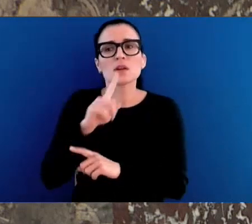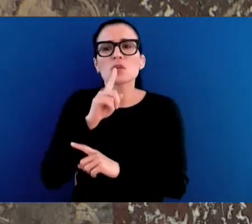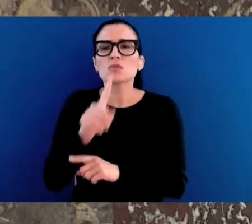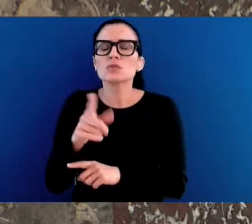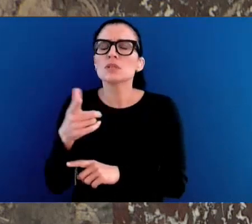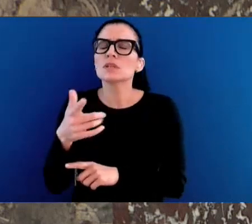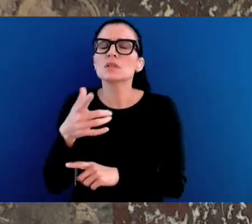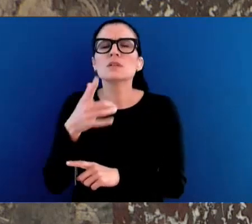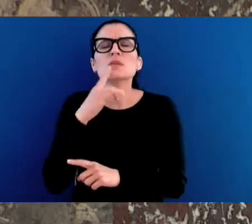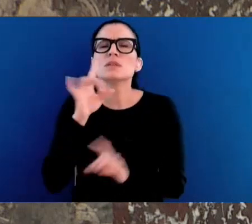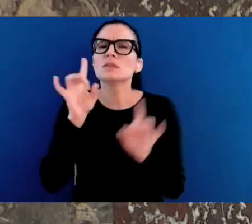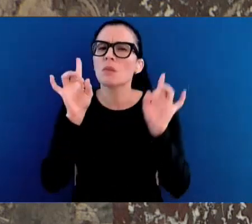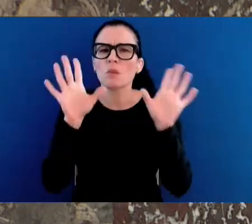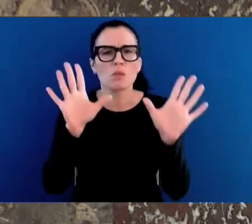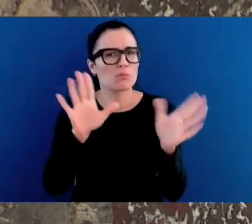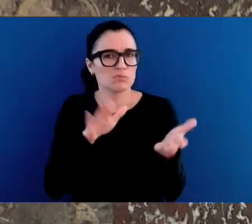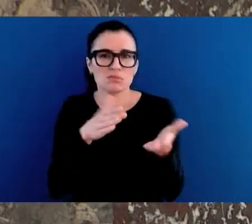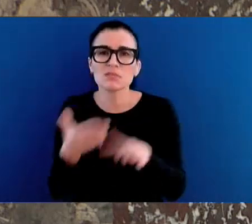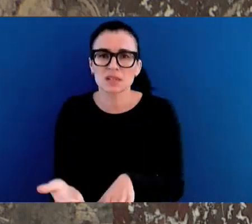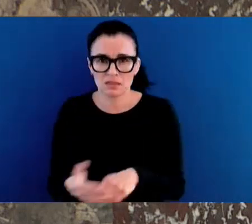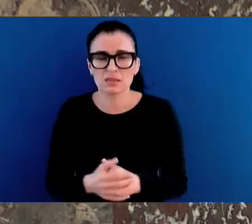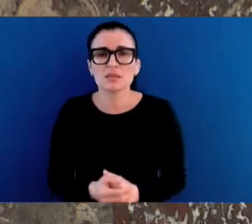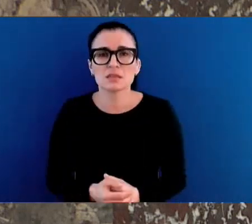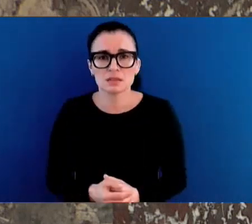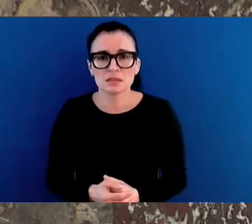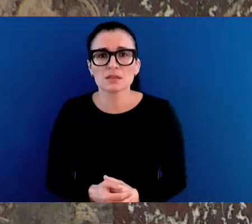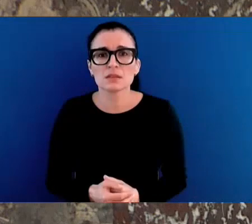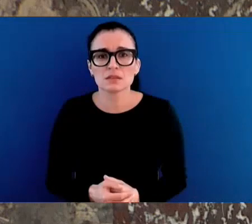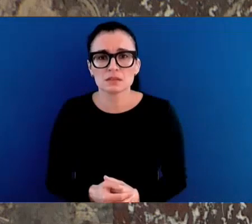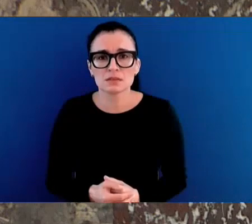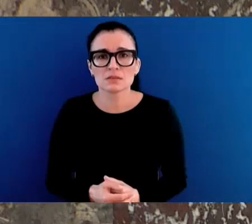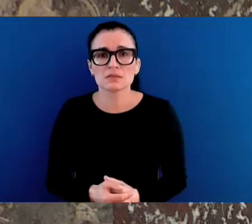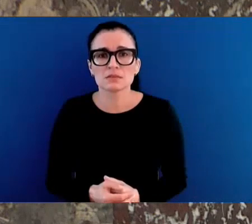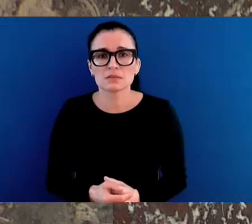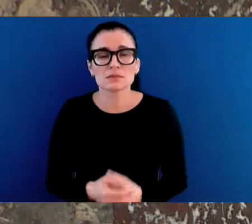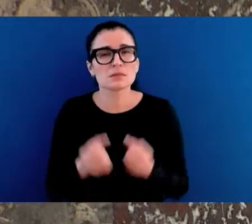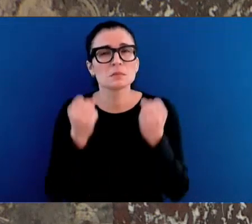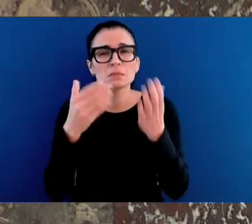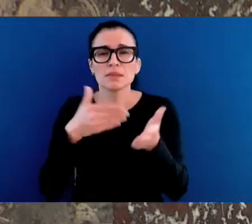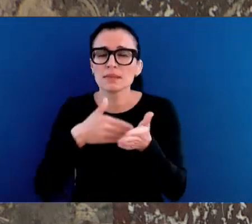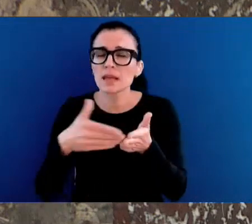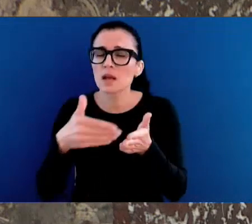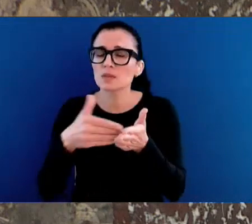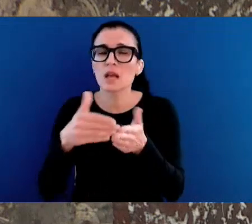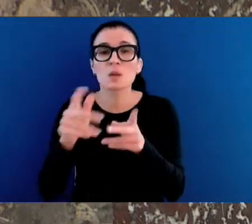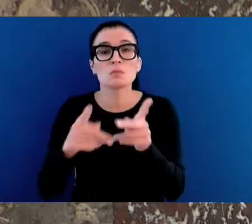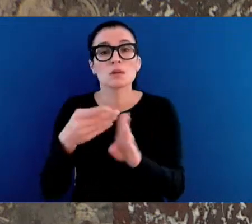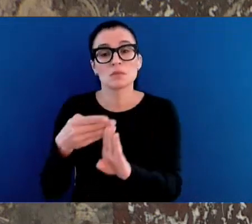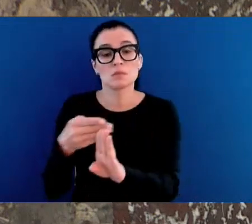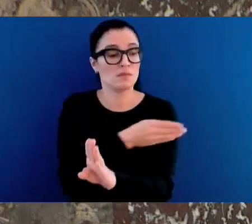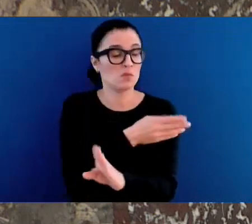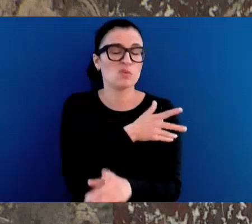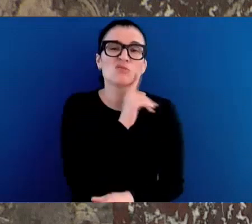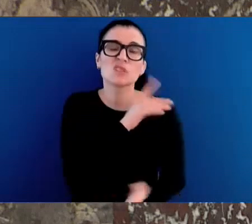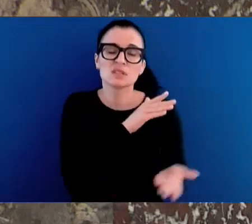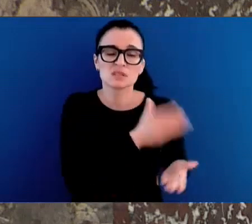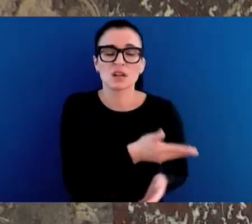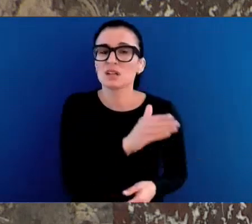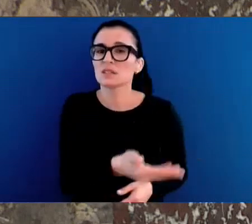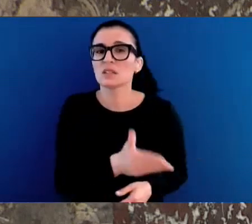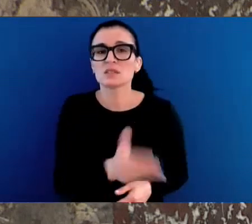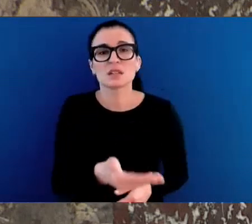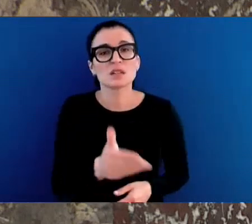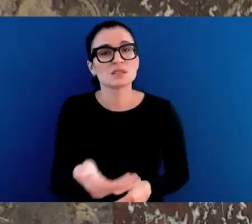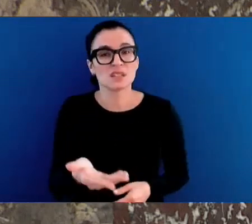and affected families and friends. This toxic drug crisis is a public health crisis. It is a